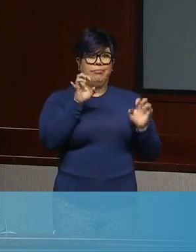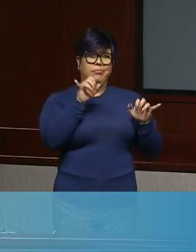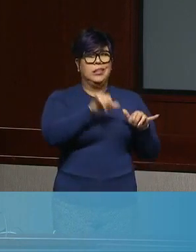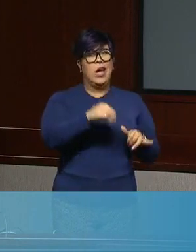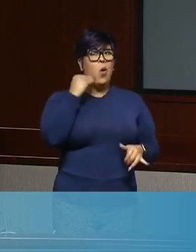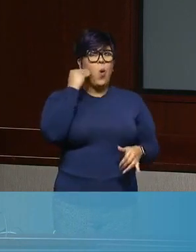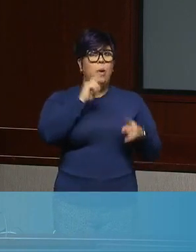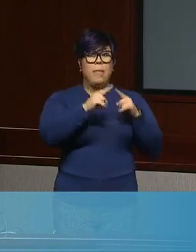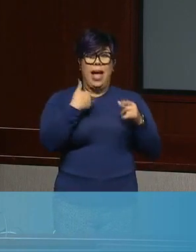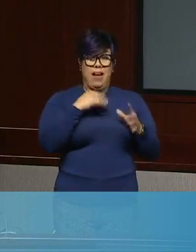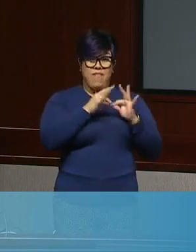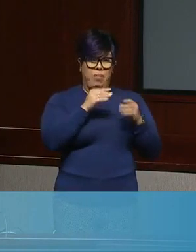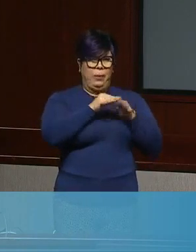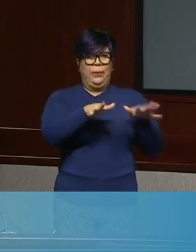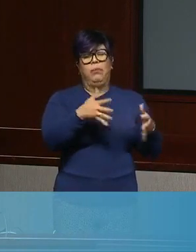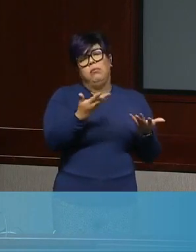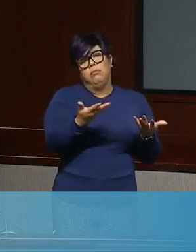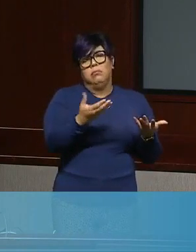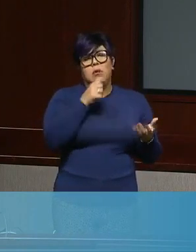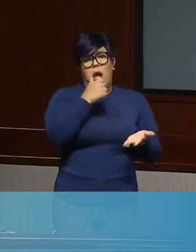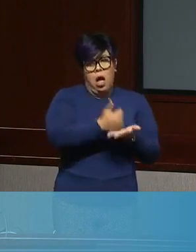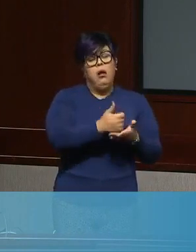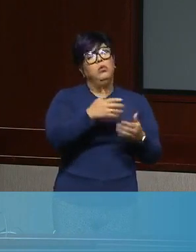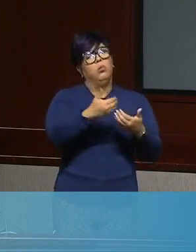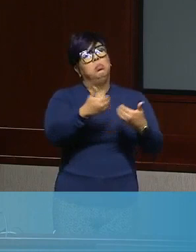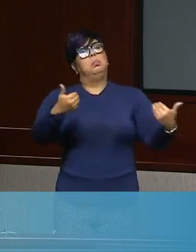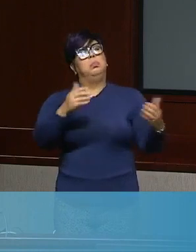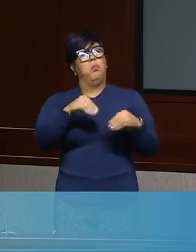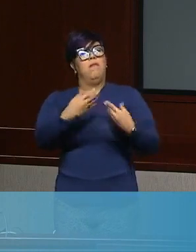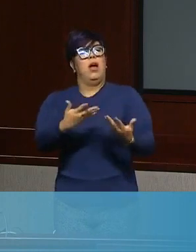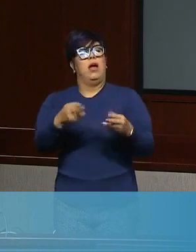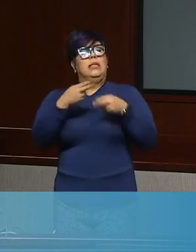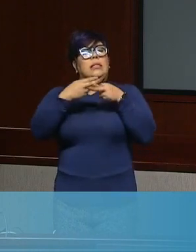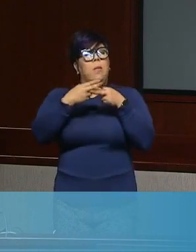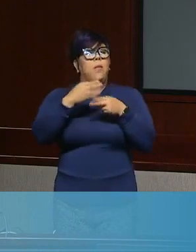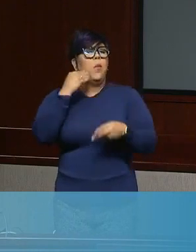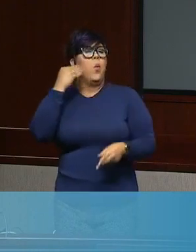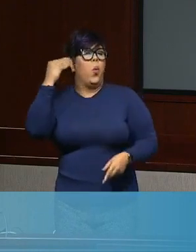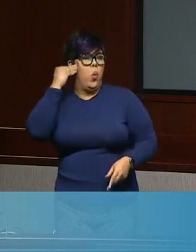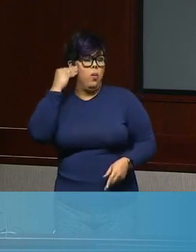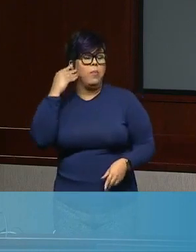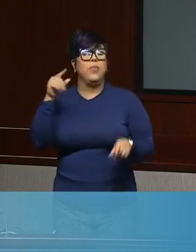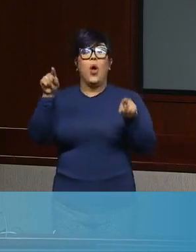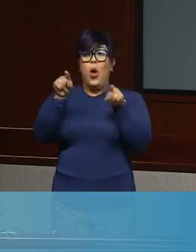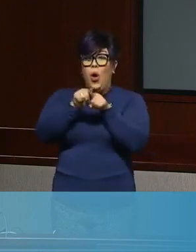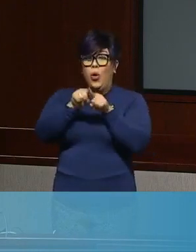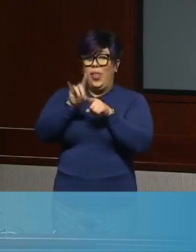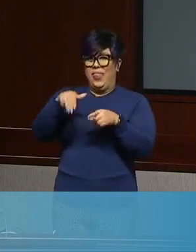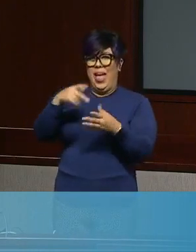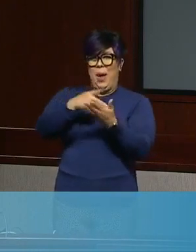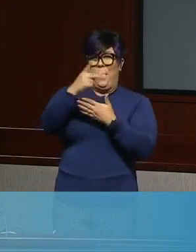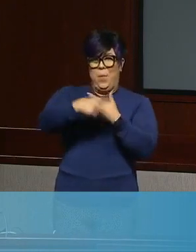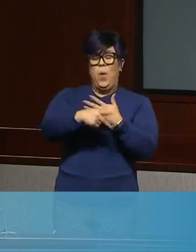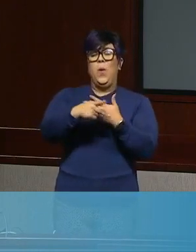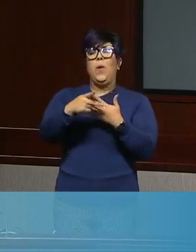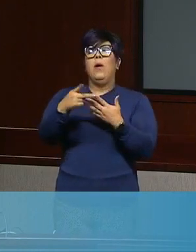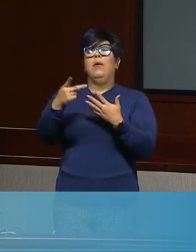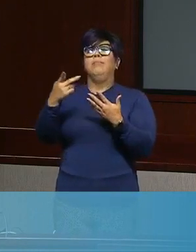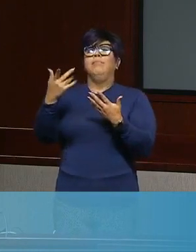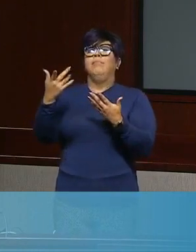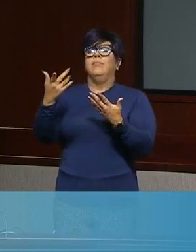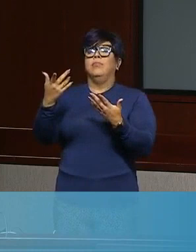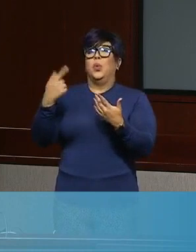community. This program is in line with the state's recently announced blueprint for a safer